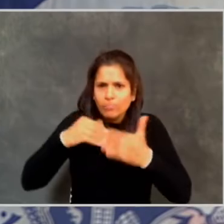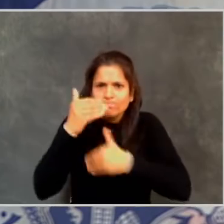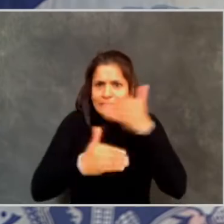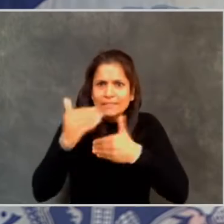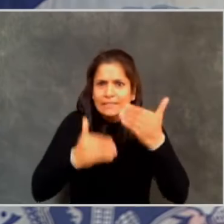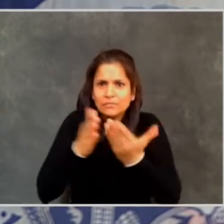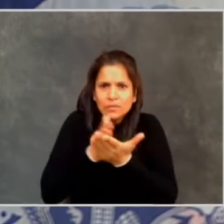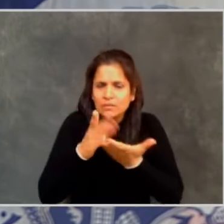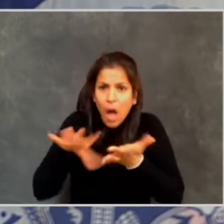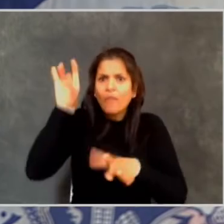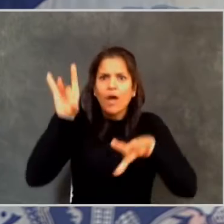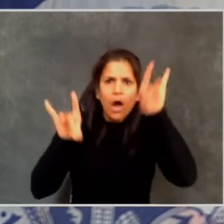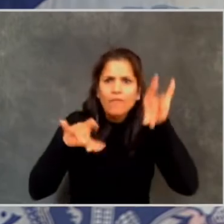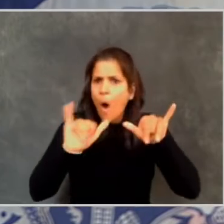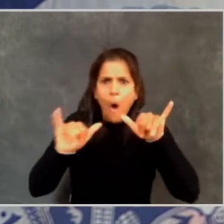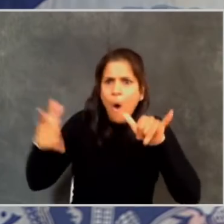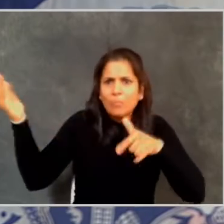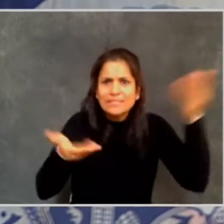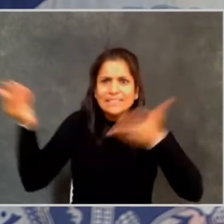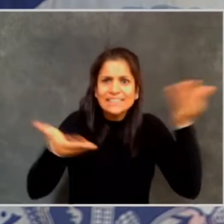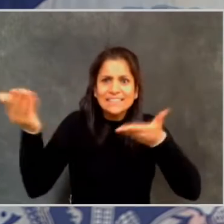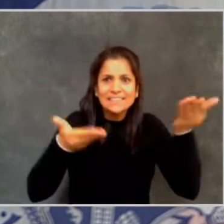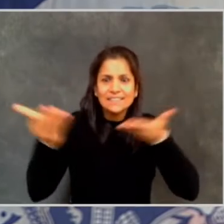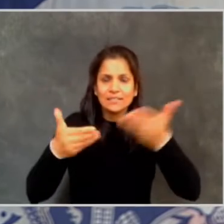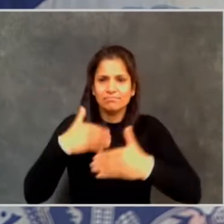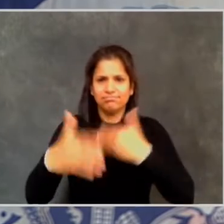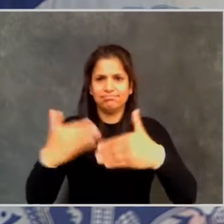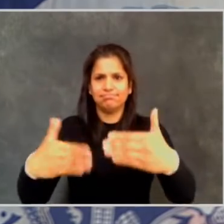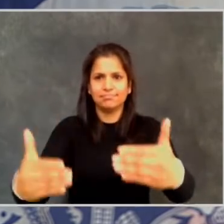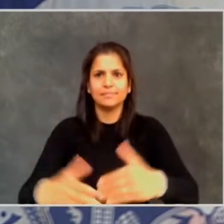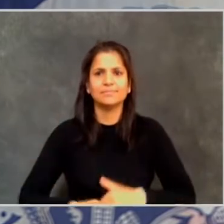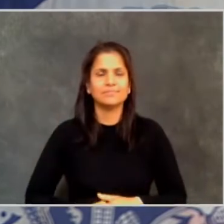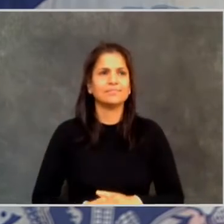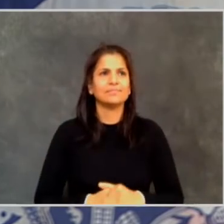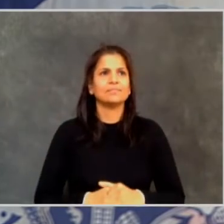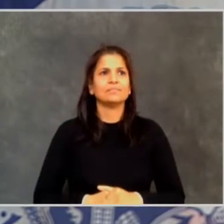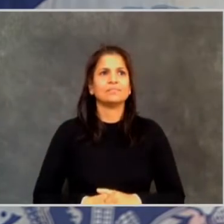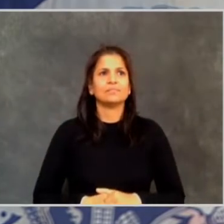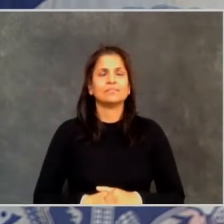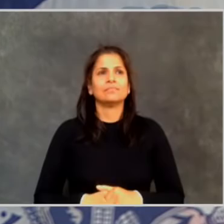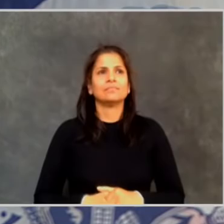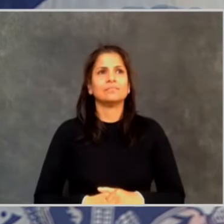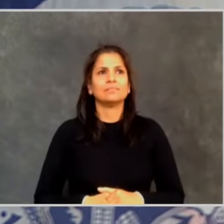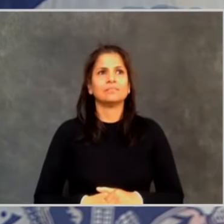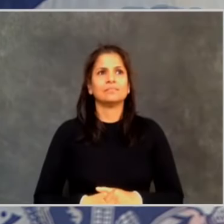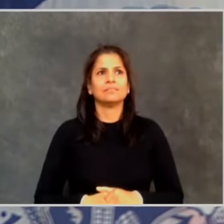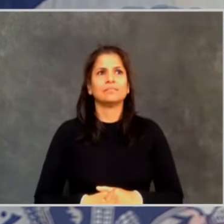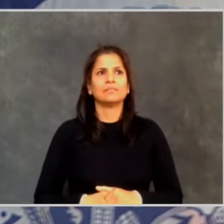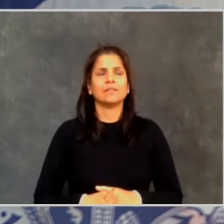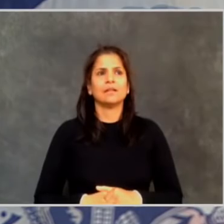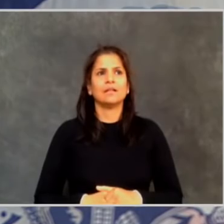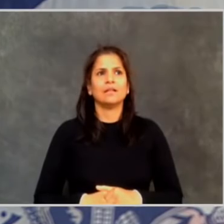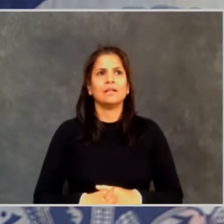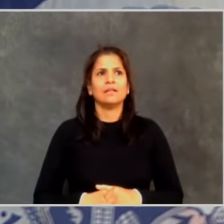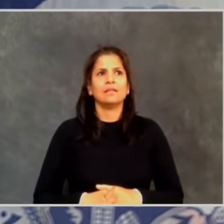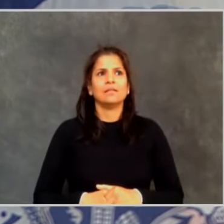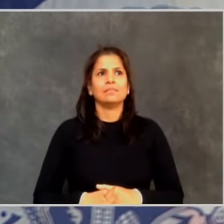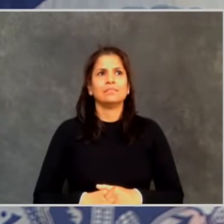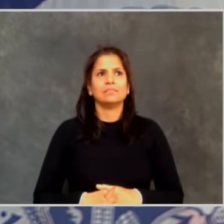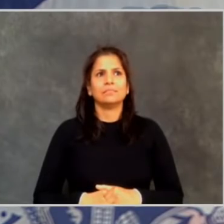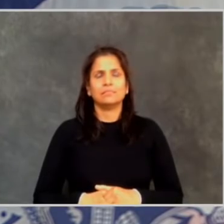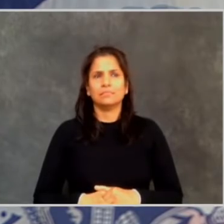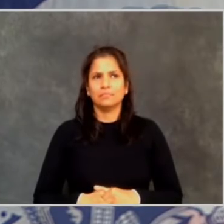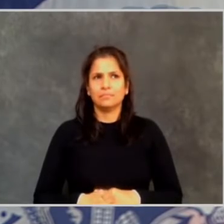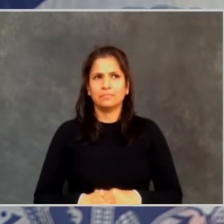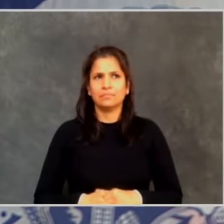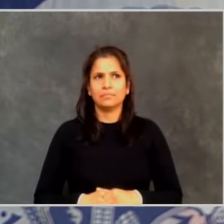One, you had the challenge, of course, of shelter in place and social distancing, but two, everyone was needed in the hospitals. In